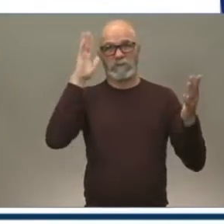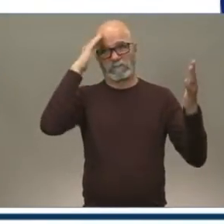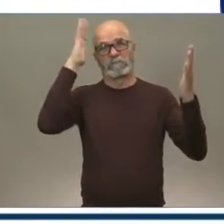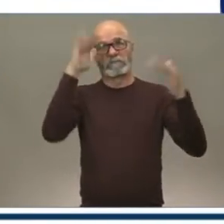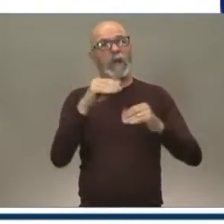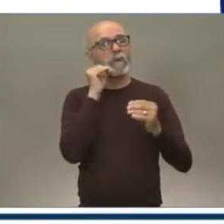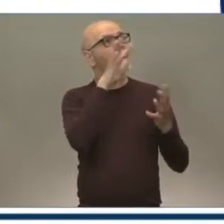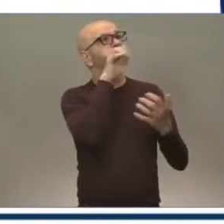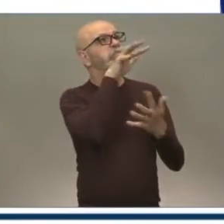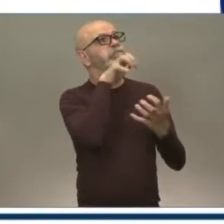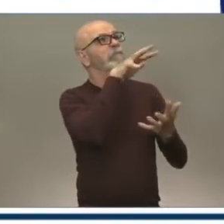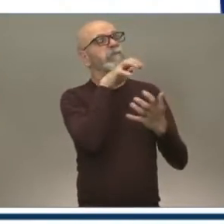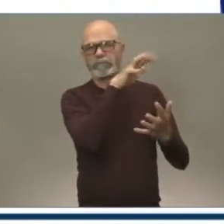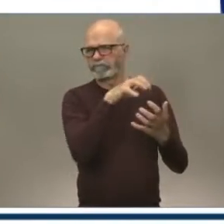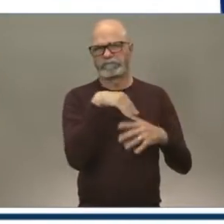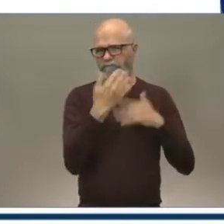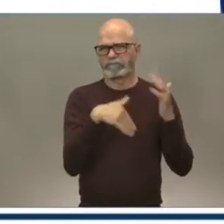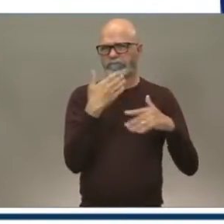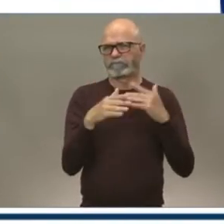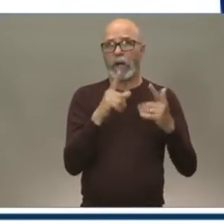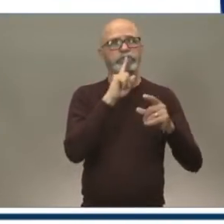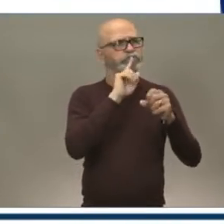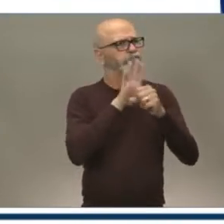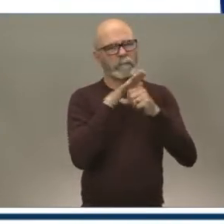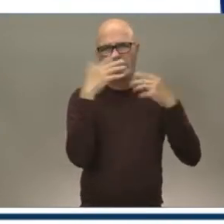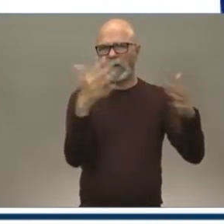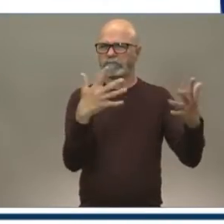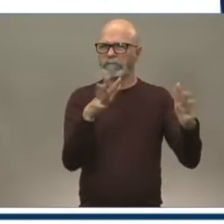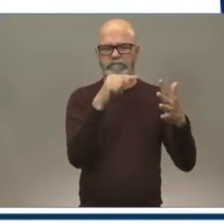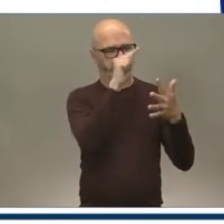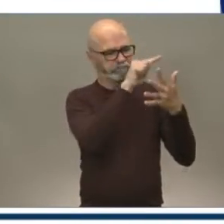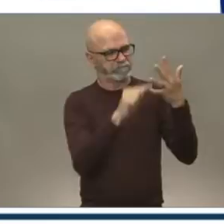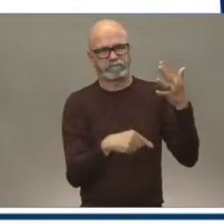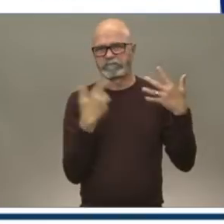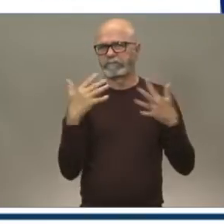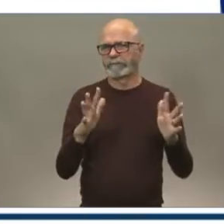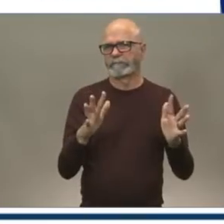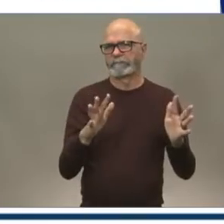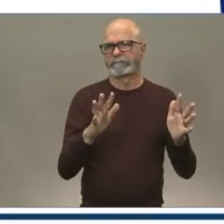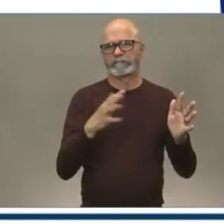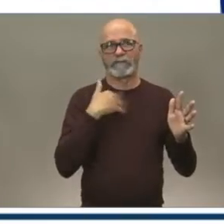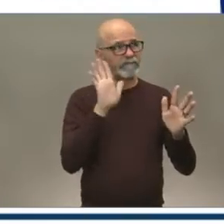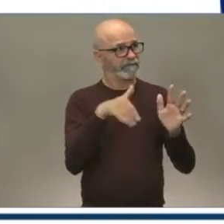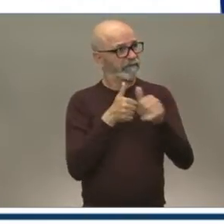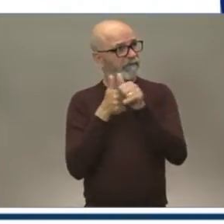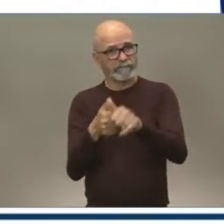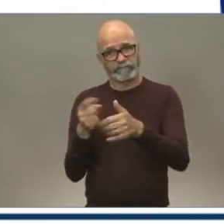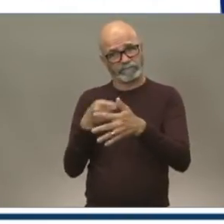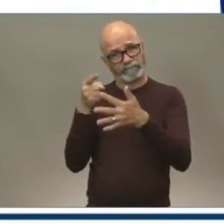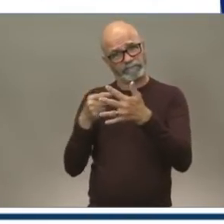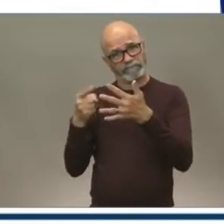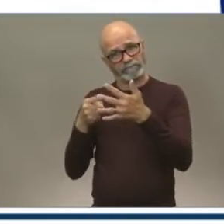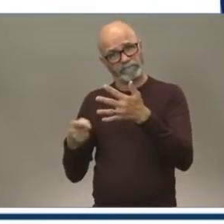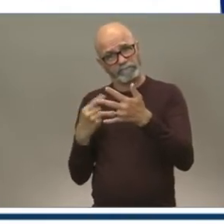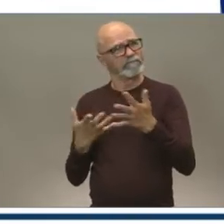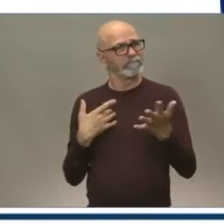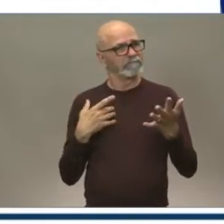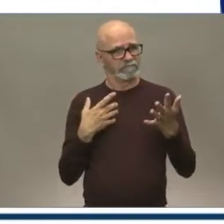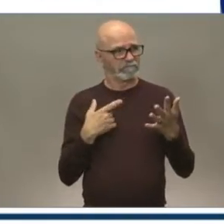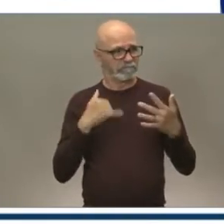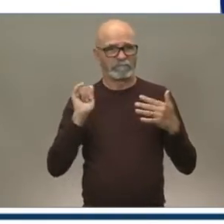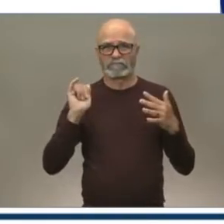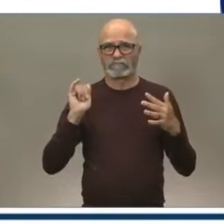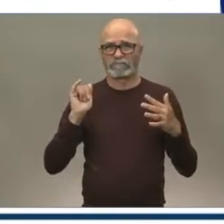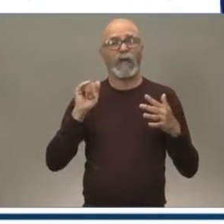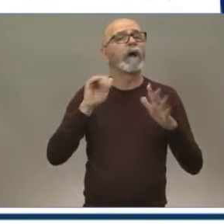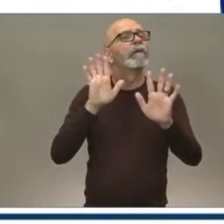to us. It's important that we continue to follow public health guidelines as we wait for our vaccine, but things can change really quickly